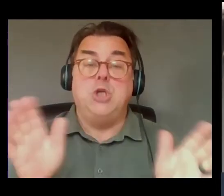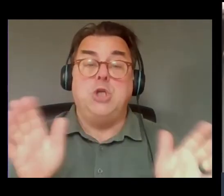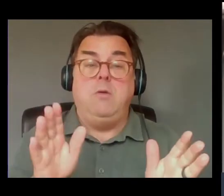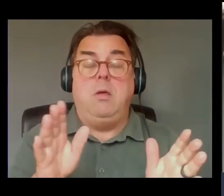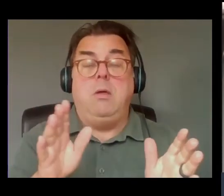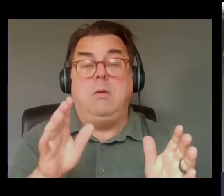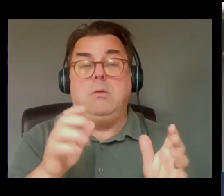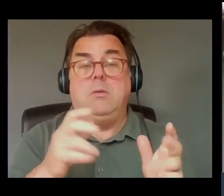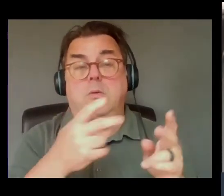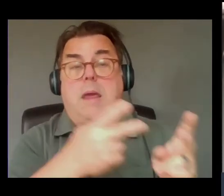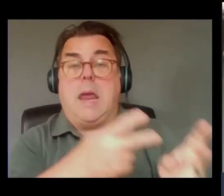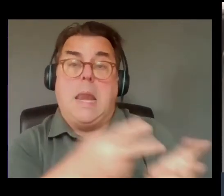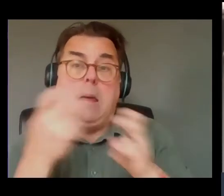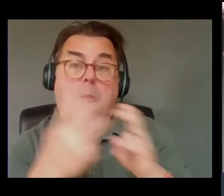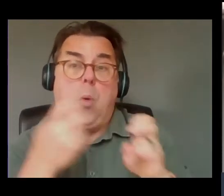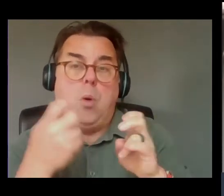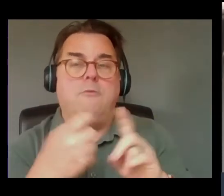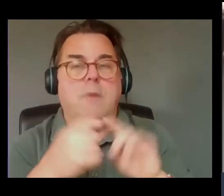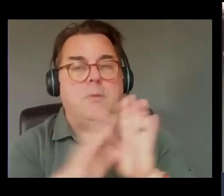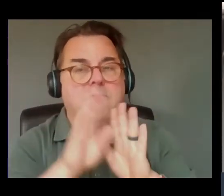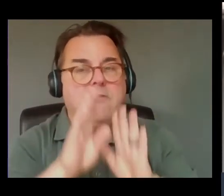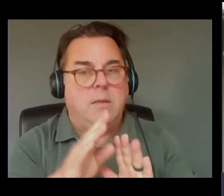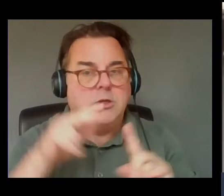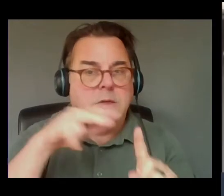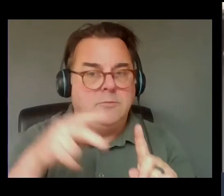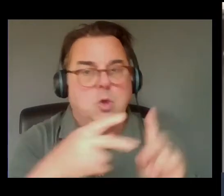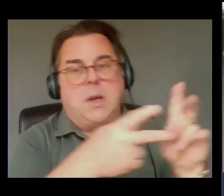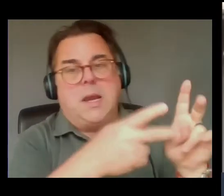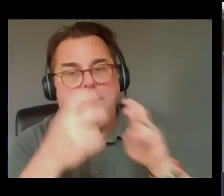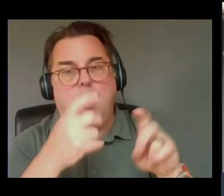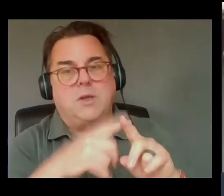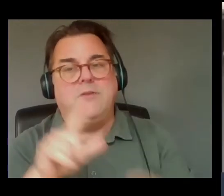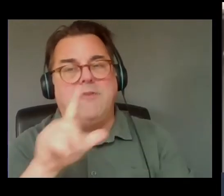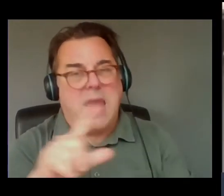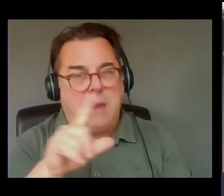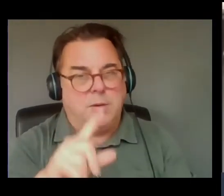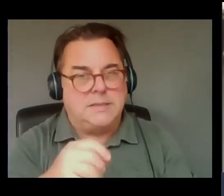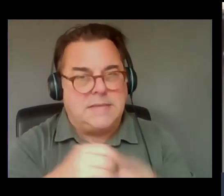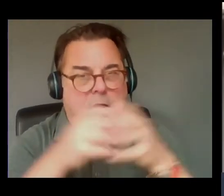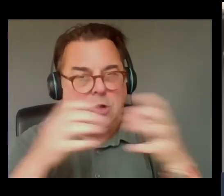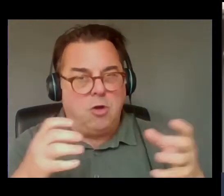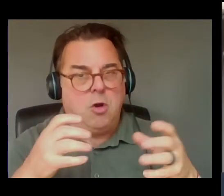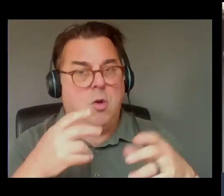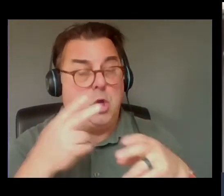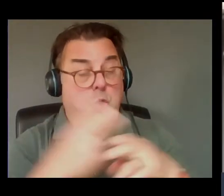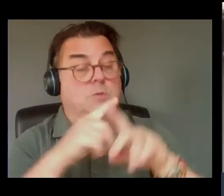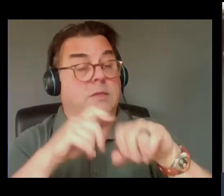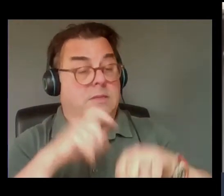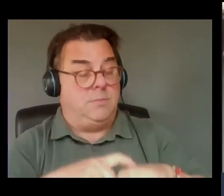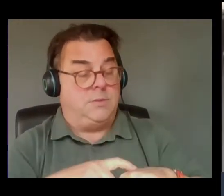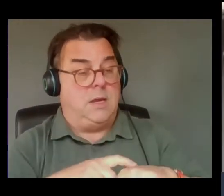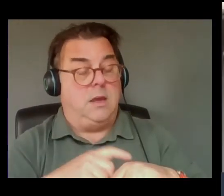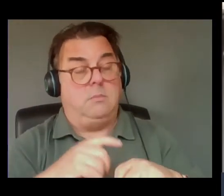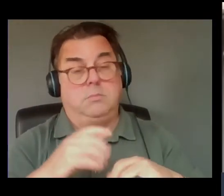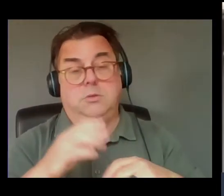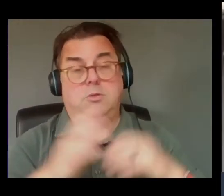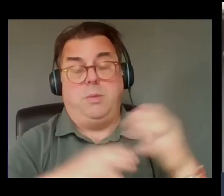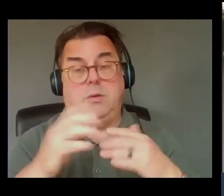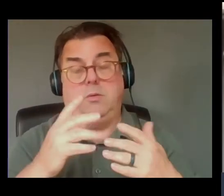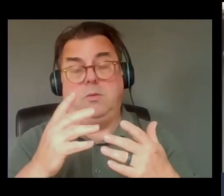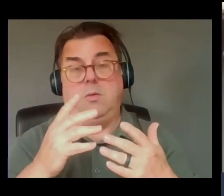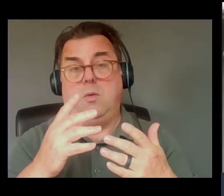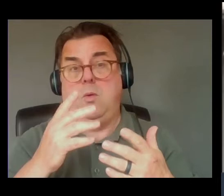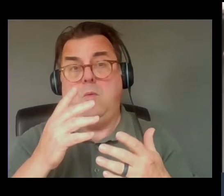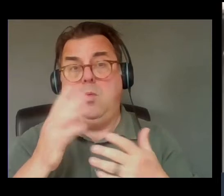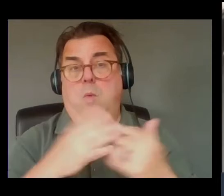import, from the developer perspective, you can import these different scalable libraries, use them together, build out any other missing